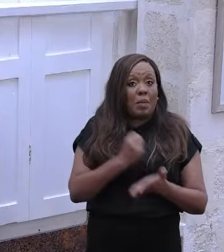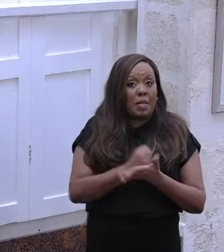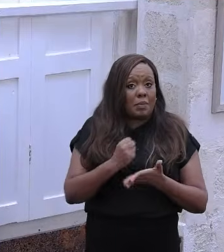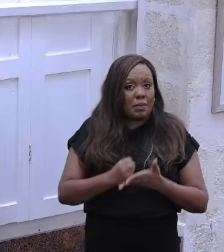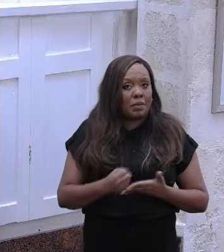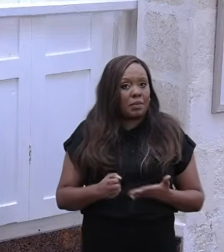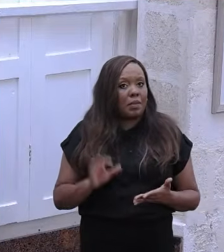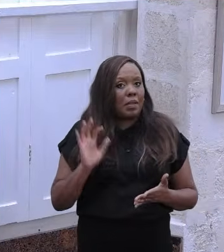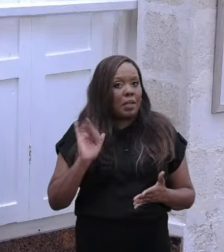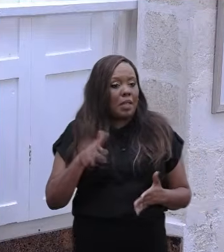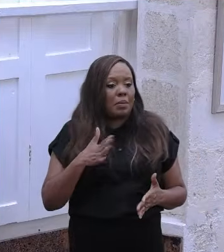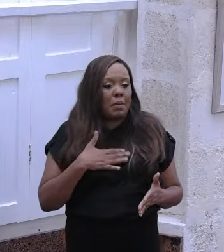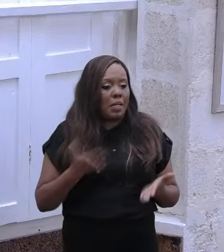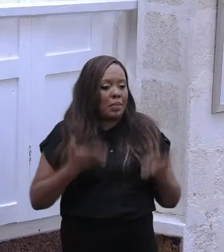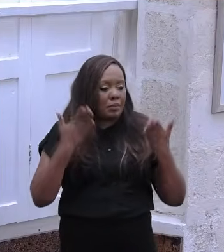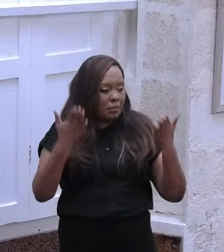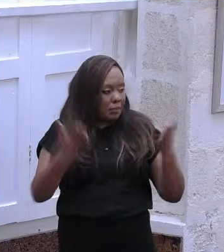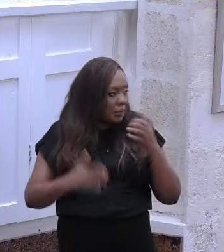Mr. Chair.